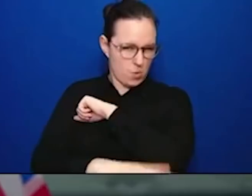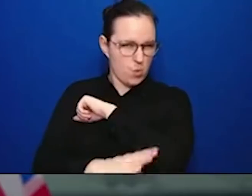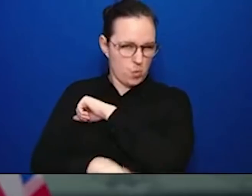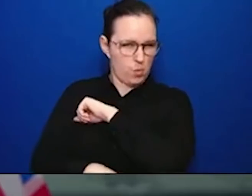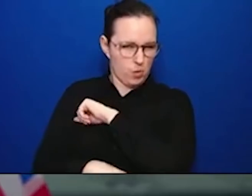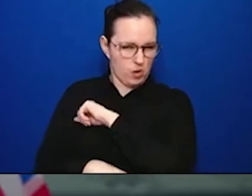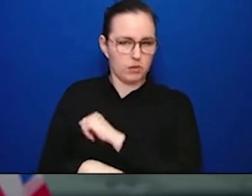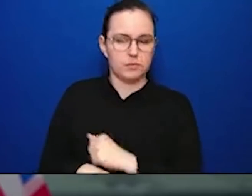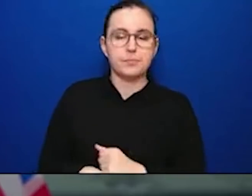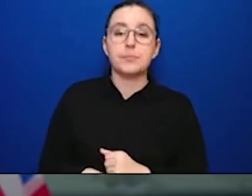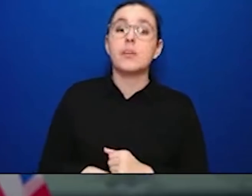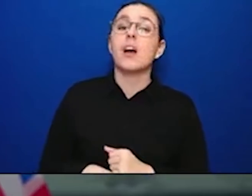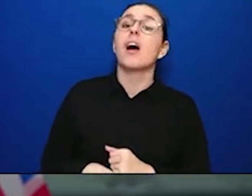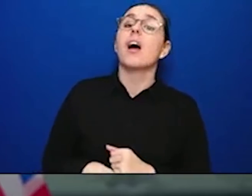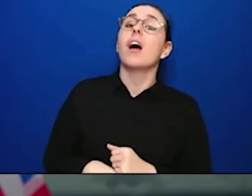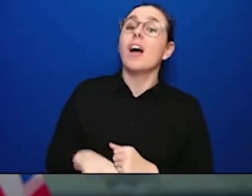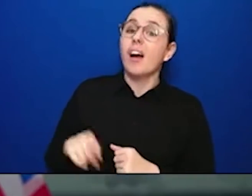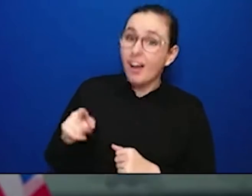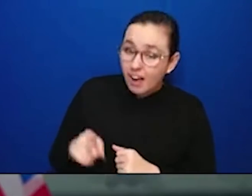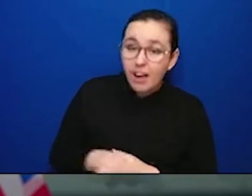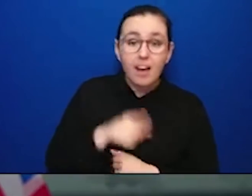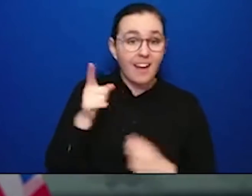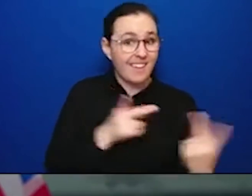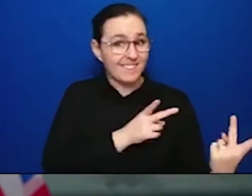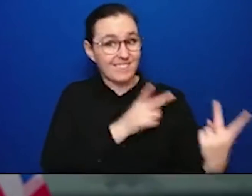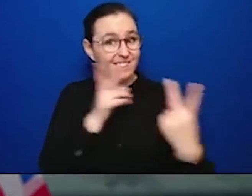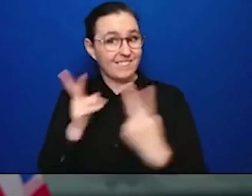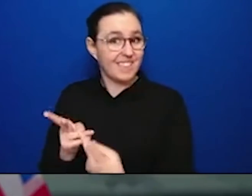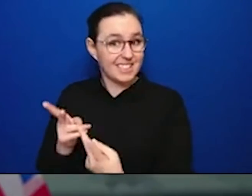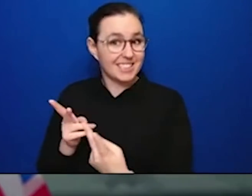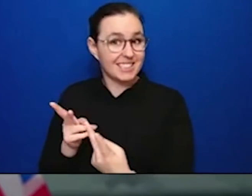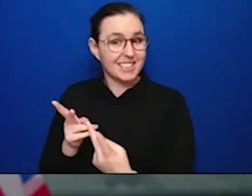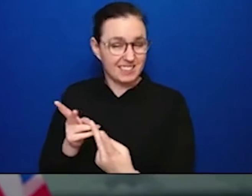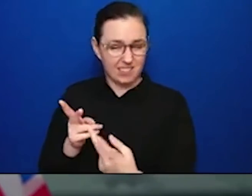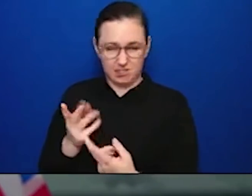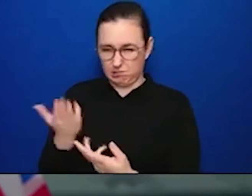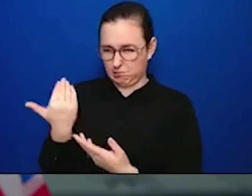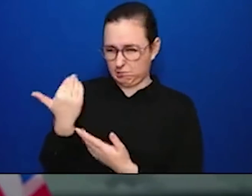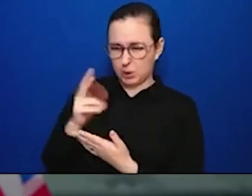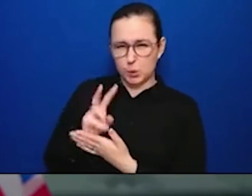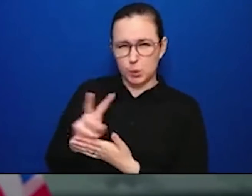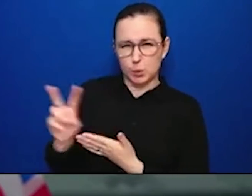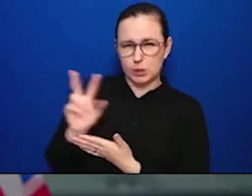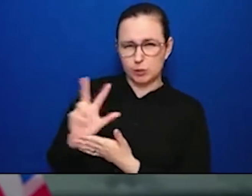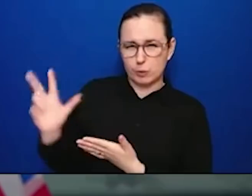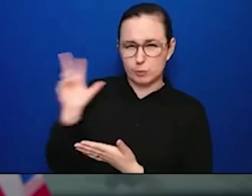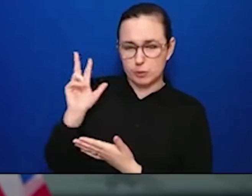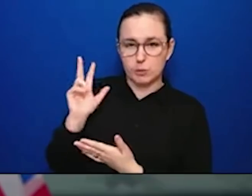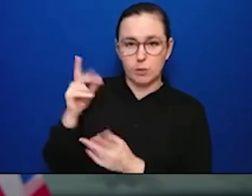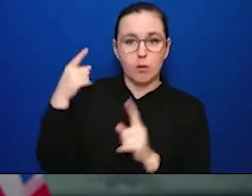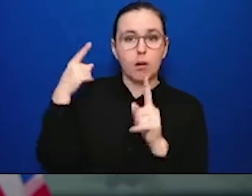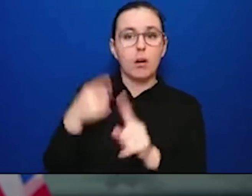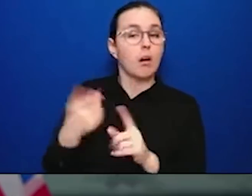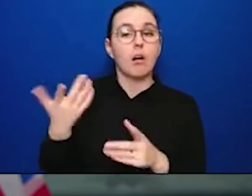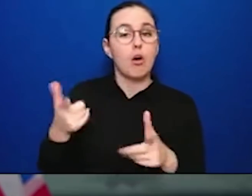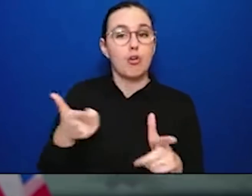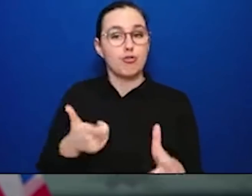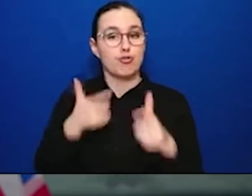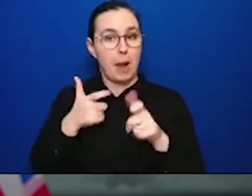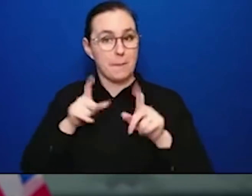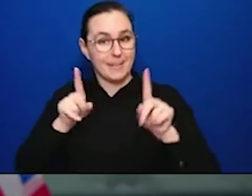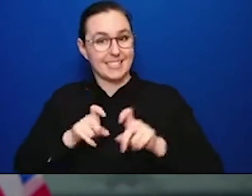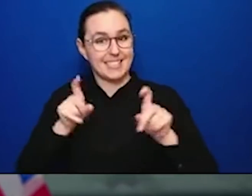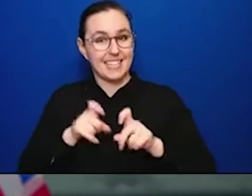for visitors, and we talked about this about 2-3 weeks ago, specific rapid antigen tests, the